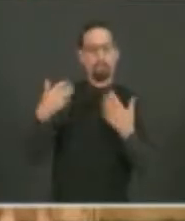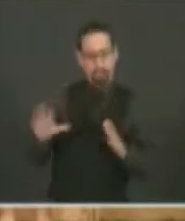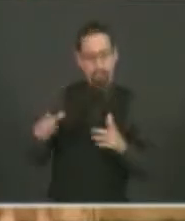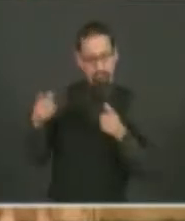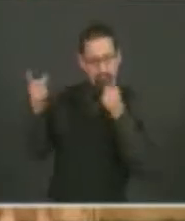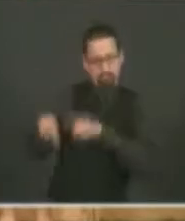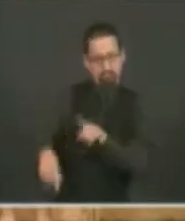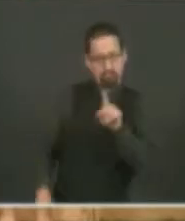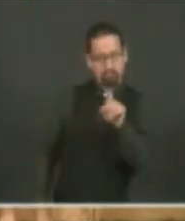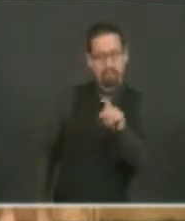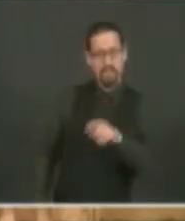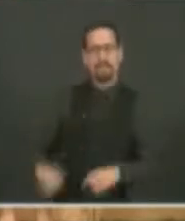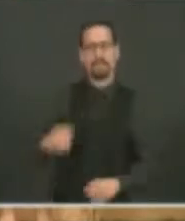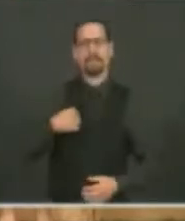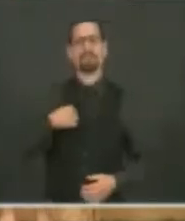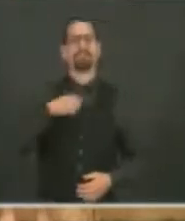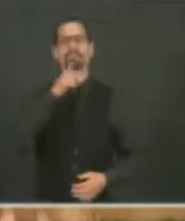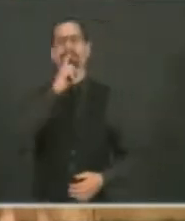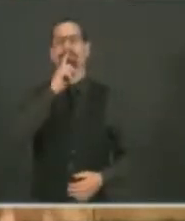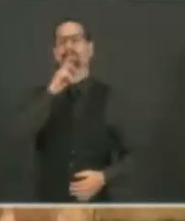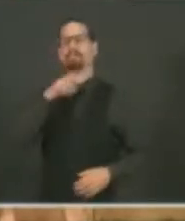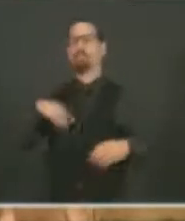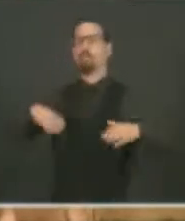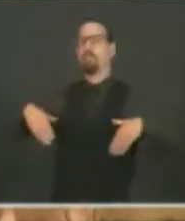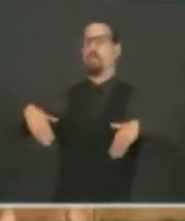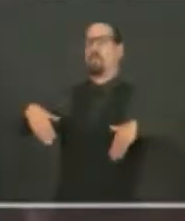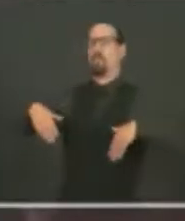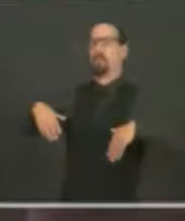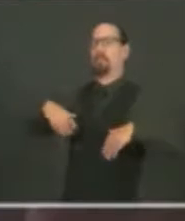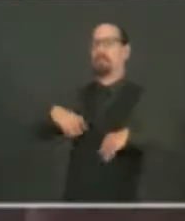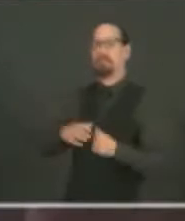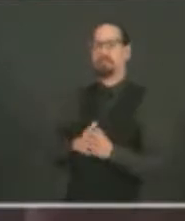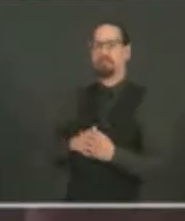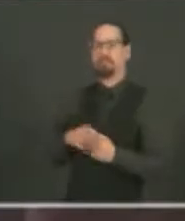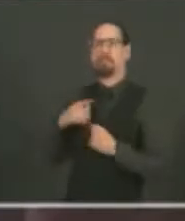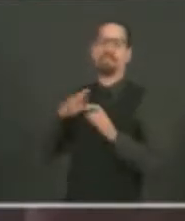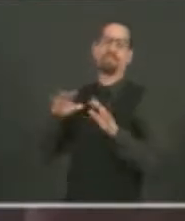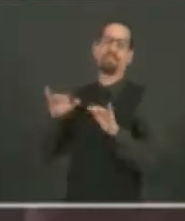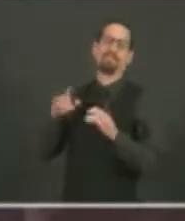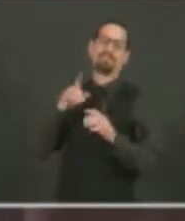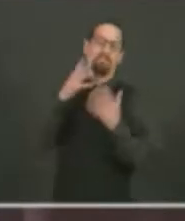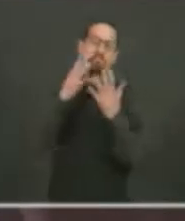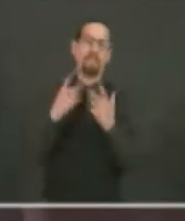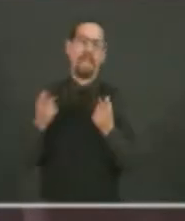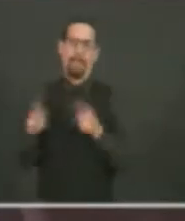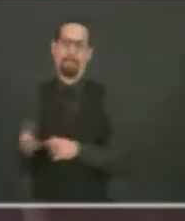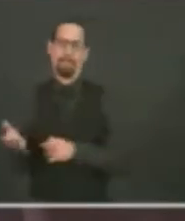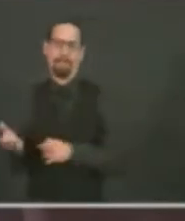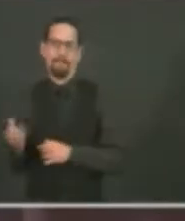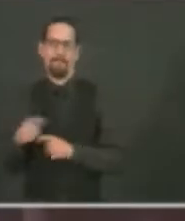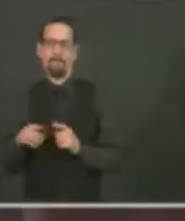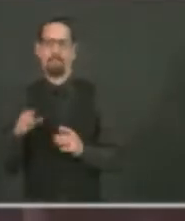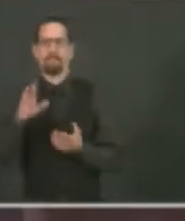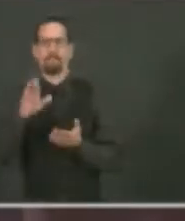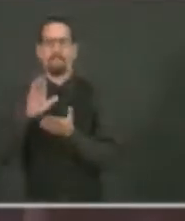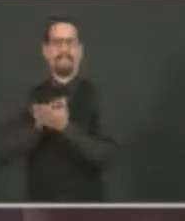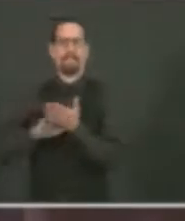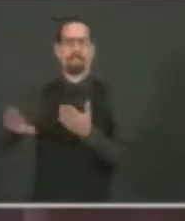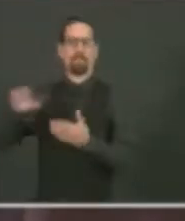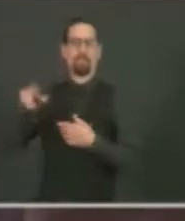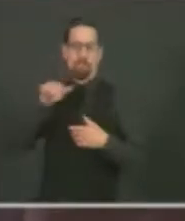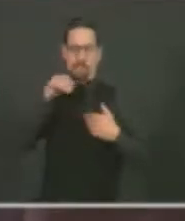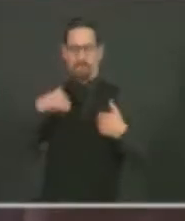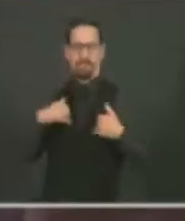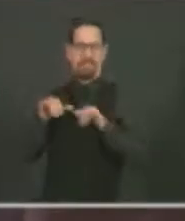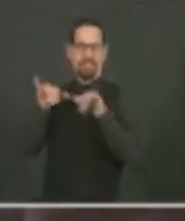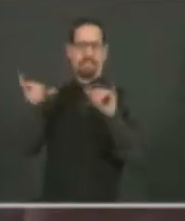This is an unfortunate situation, and the college didn't have the systems in place adequately ahead